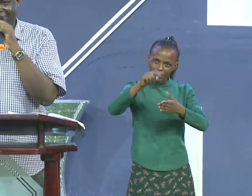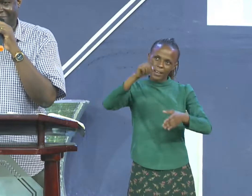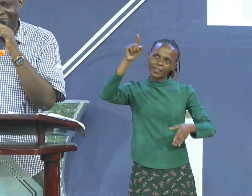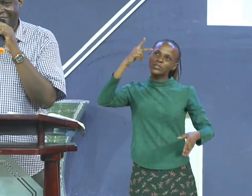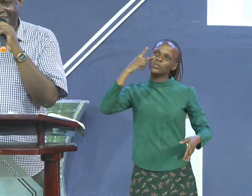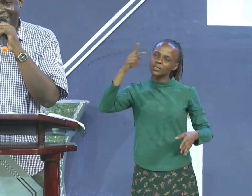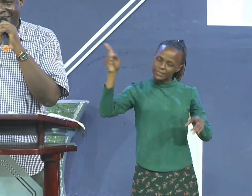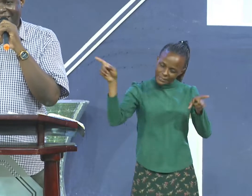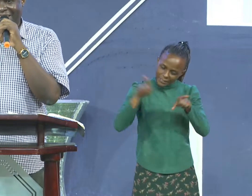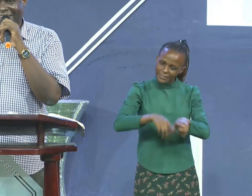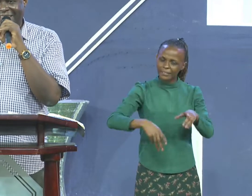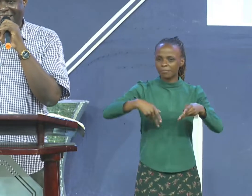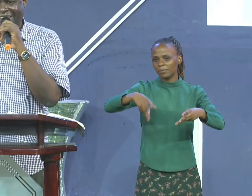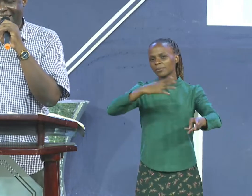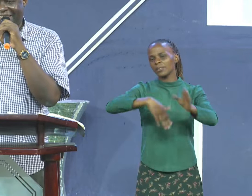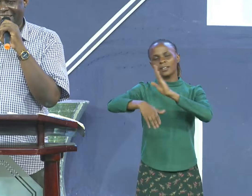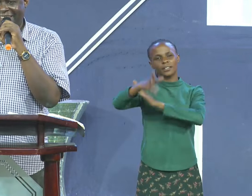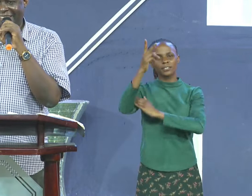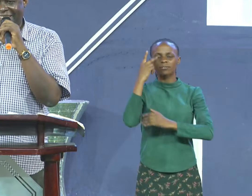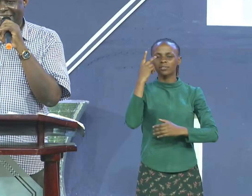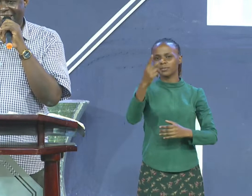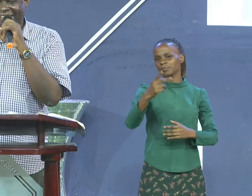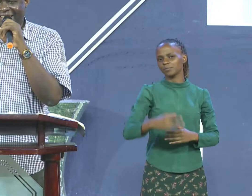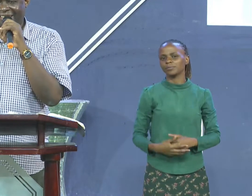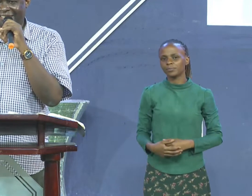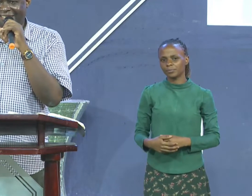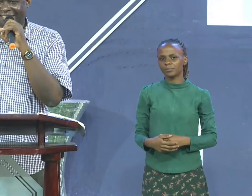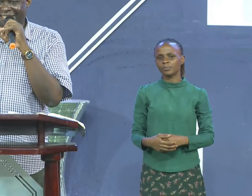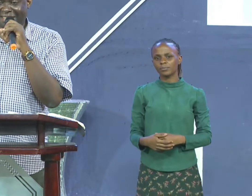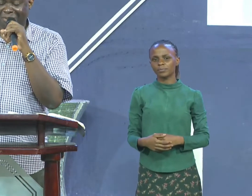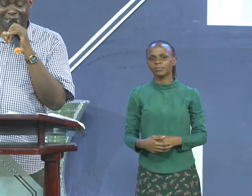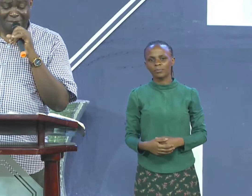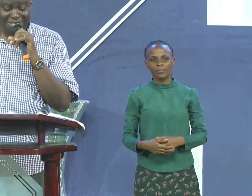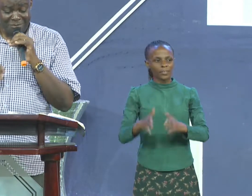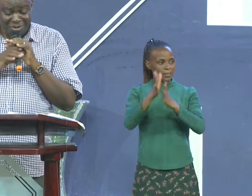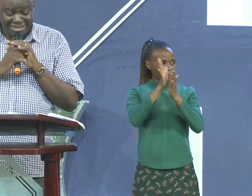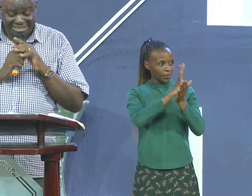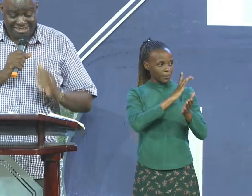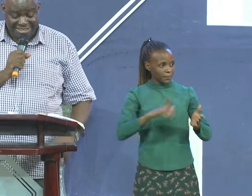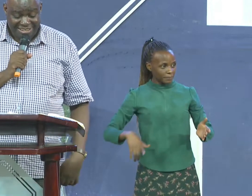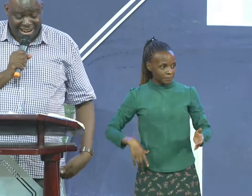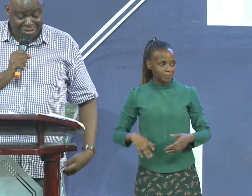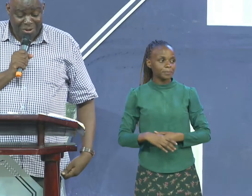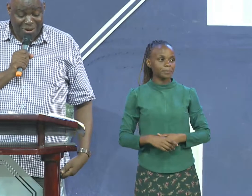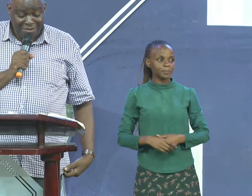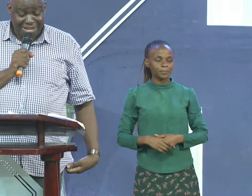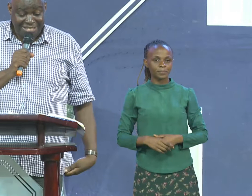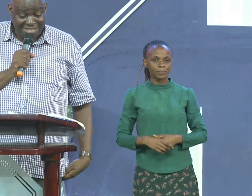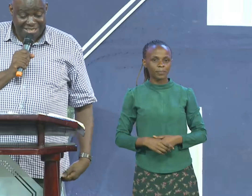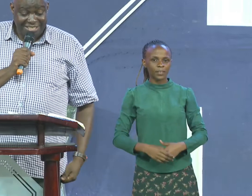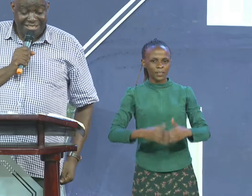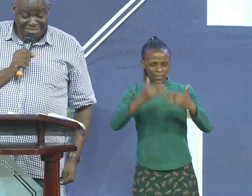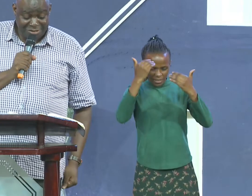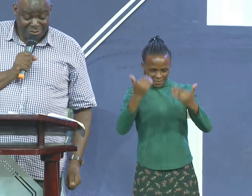it needs God to help you so that you may be able to perceive the way He perceives. Yes, ye was way. Praise the Lord.